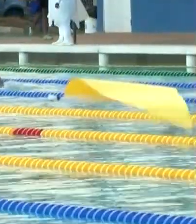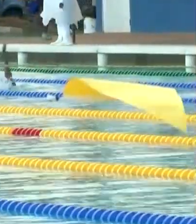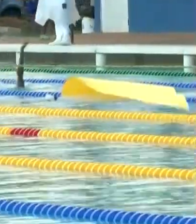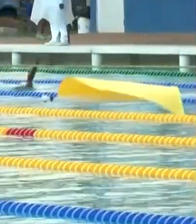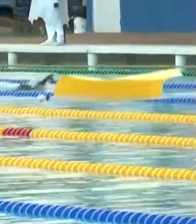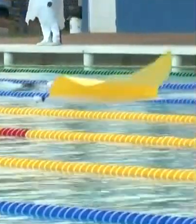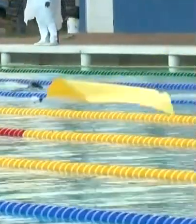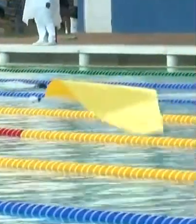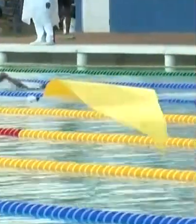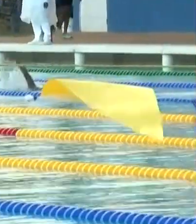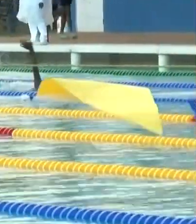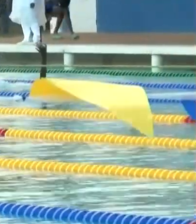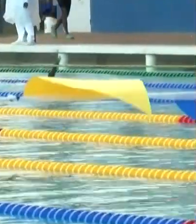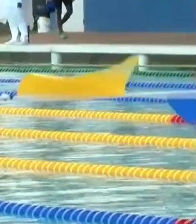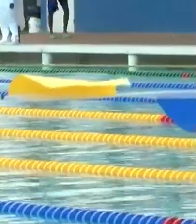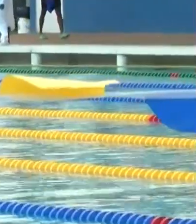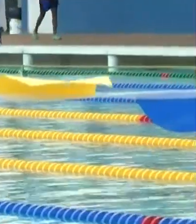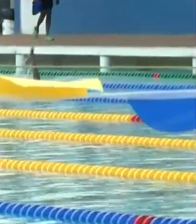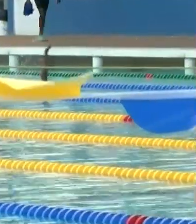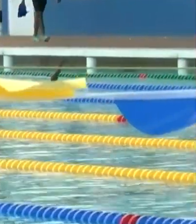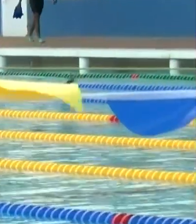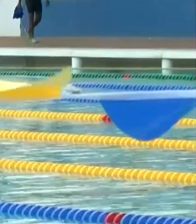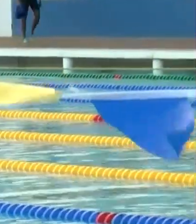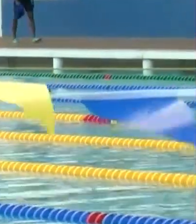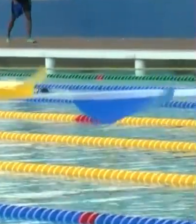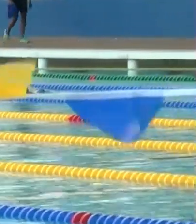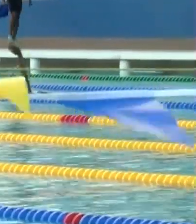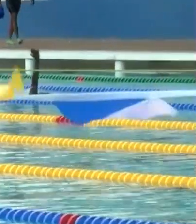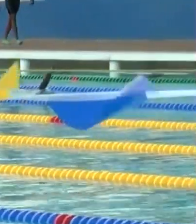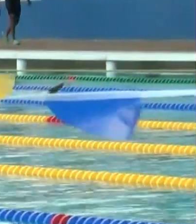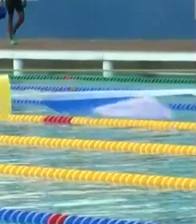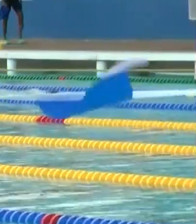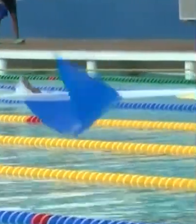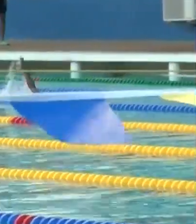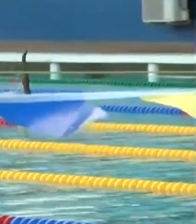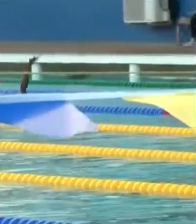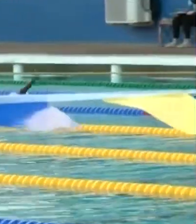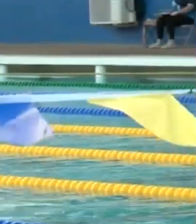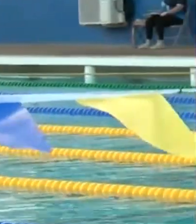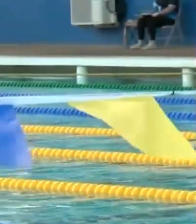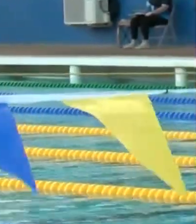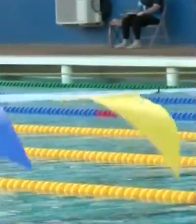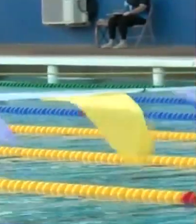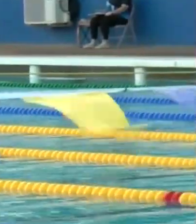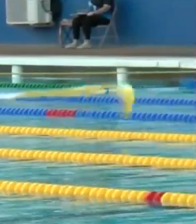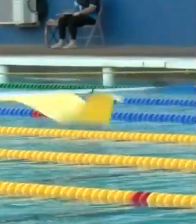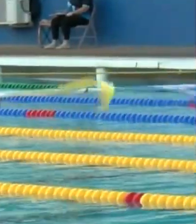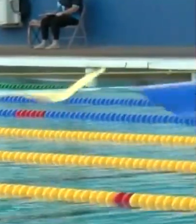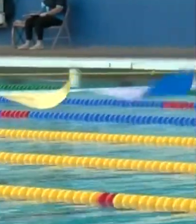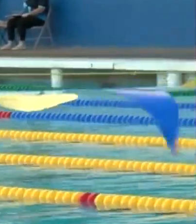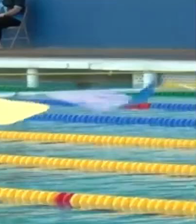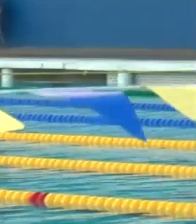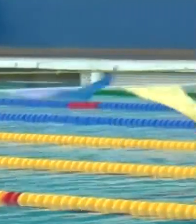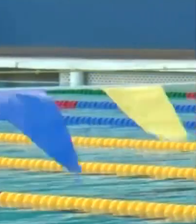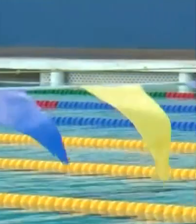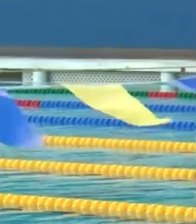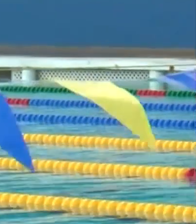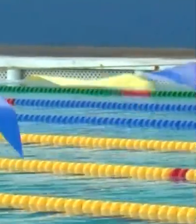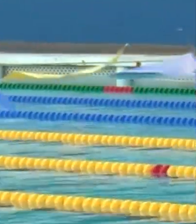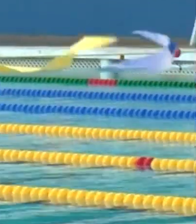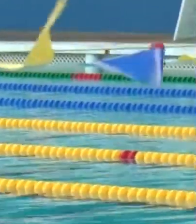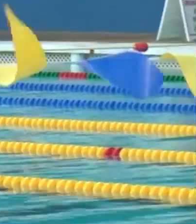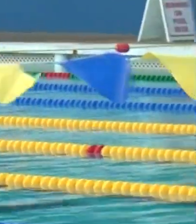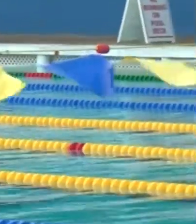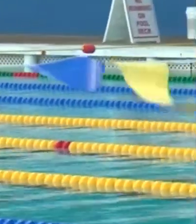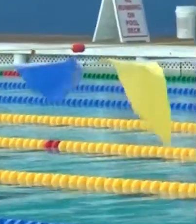standard in that event when she was second in 29.59 seconds. The other girl making the Carifta standard on the final day was Sanaya